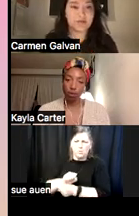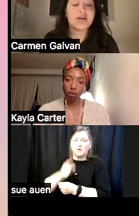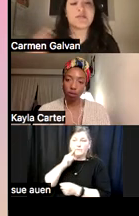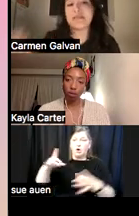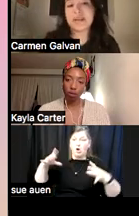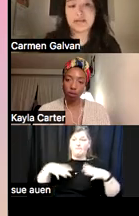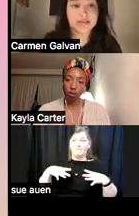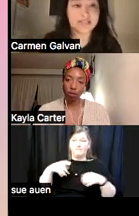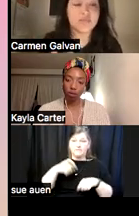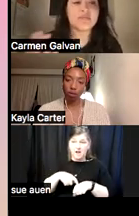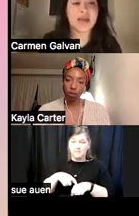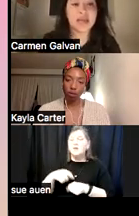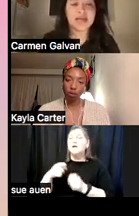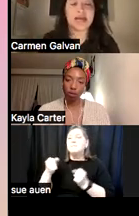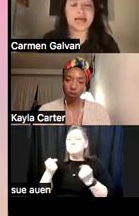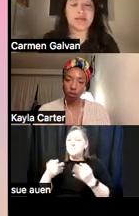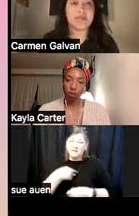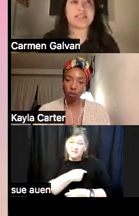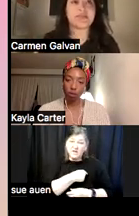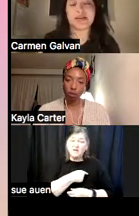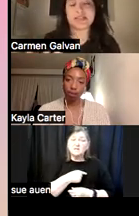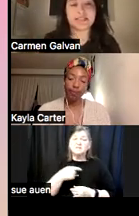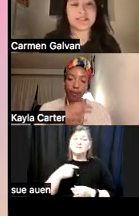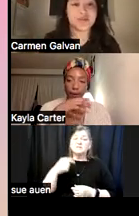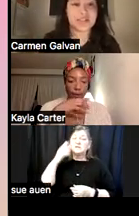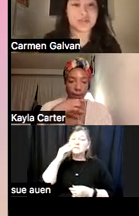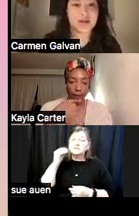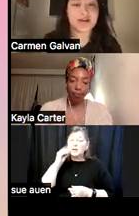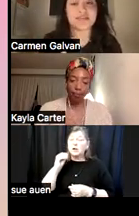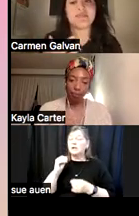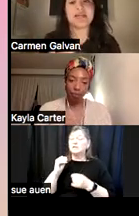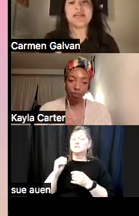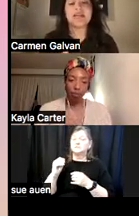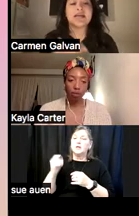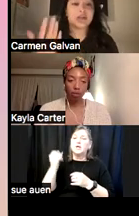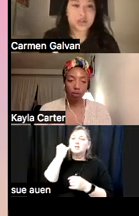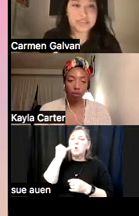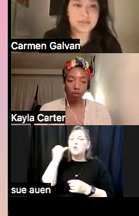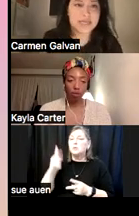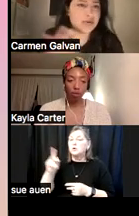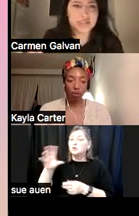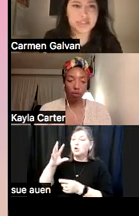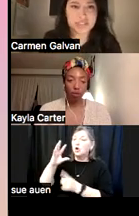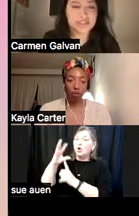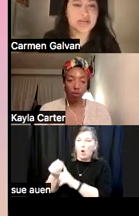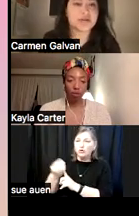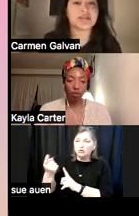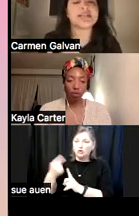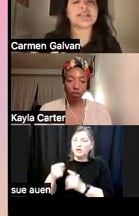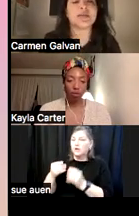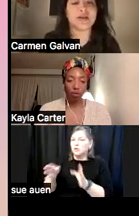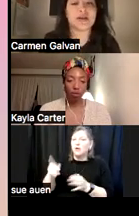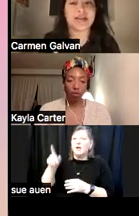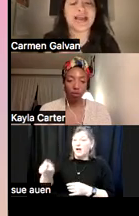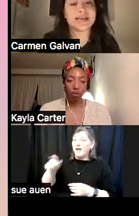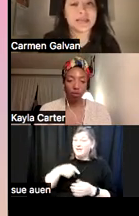off? For many of us, we may experience a situation where if somebody, culturally speaking, or just in general, needs